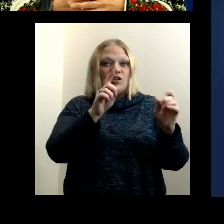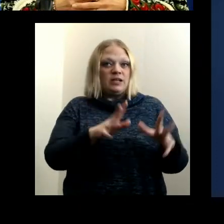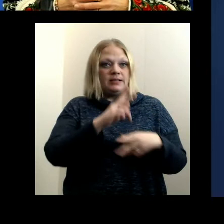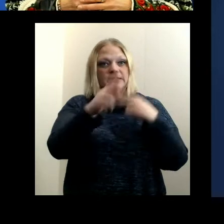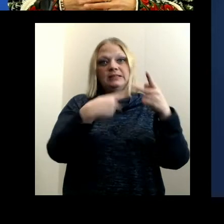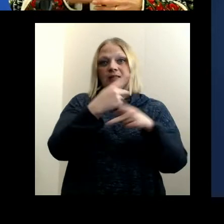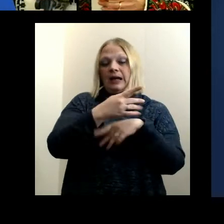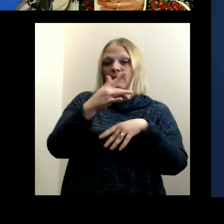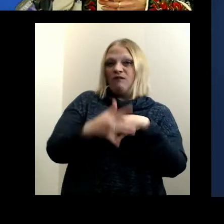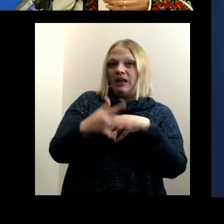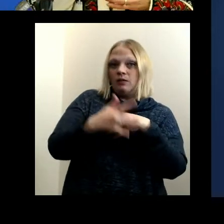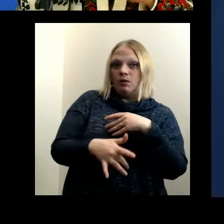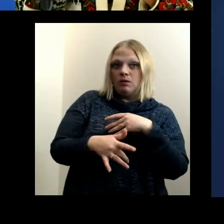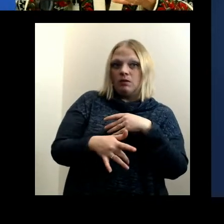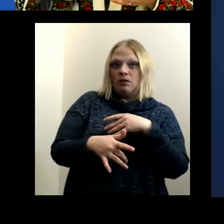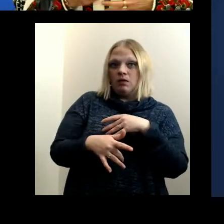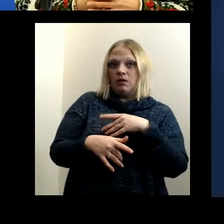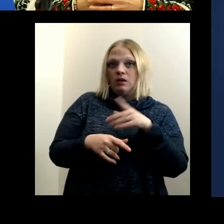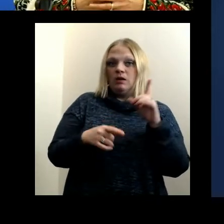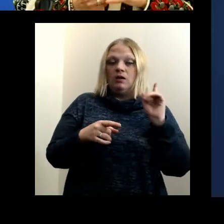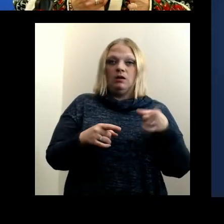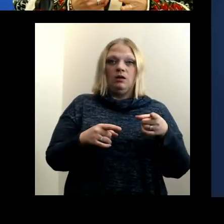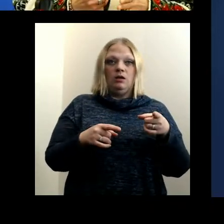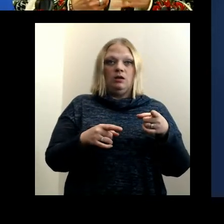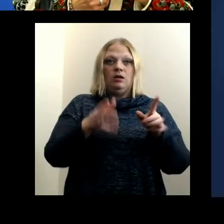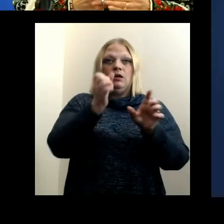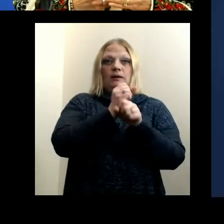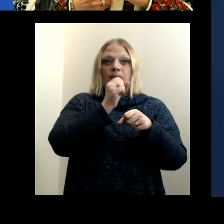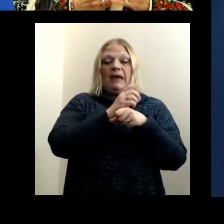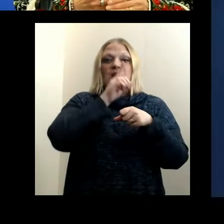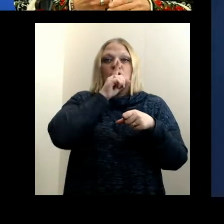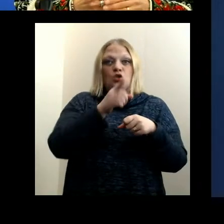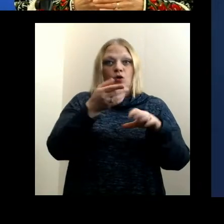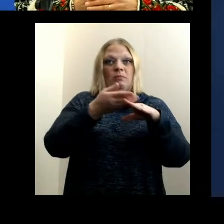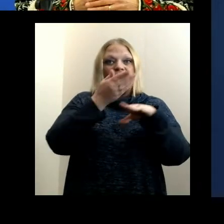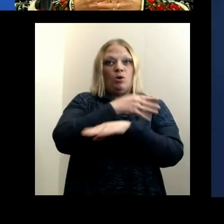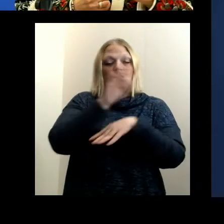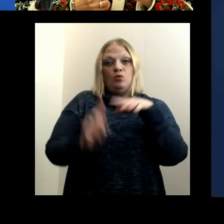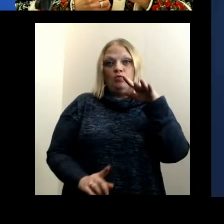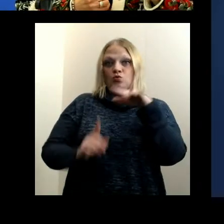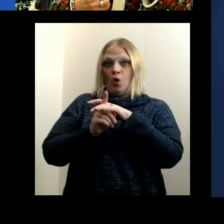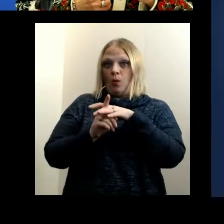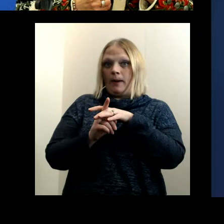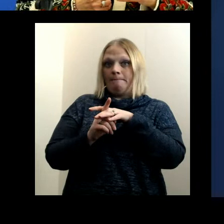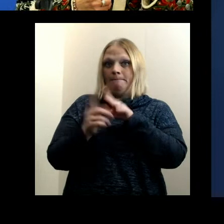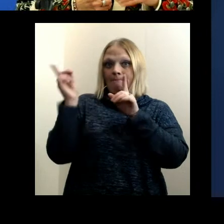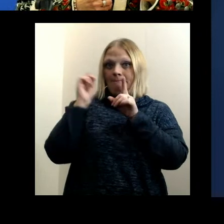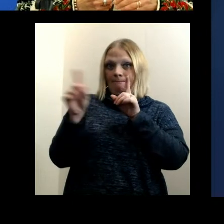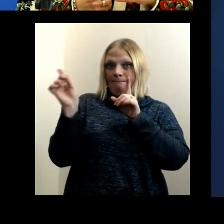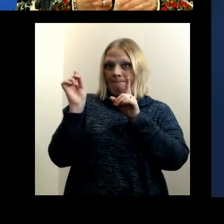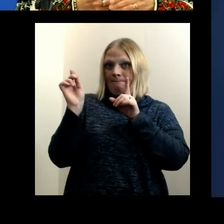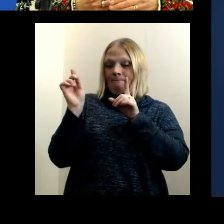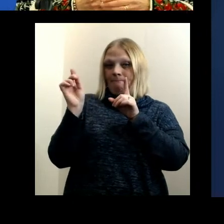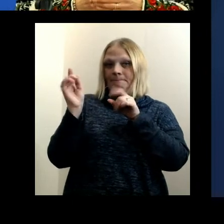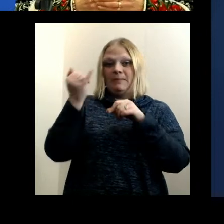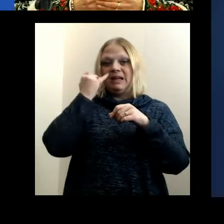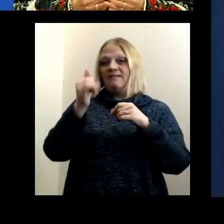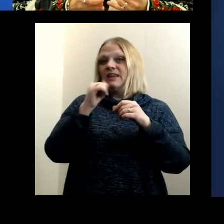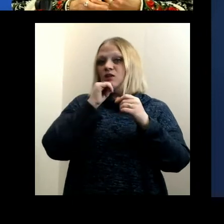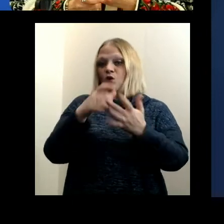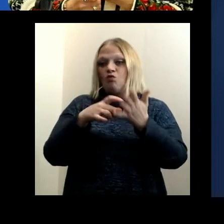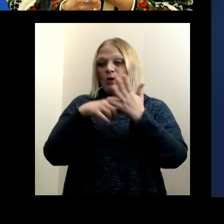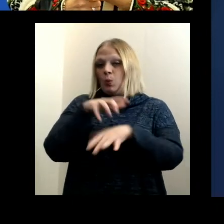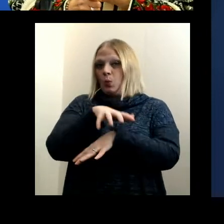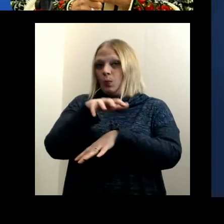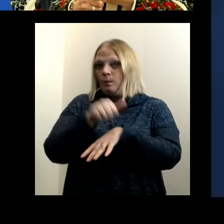are available. Now, you should make sure before you show up to these places, even if they don't require an